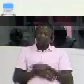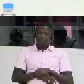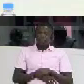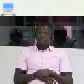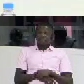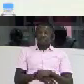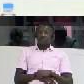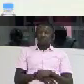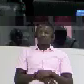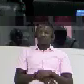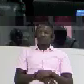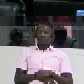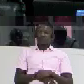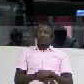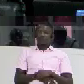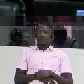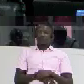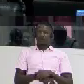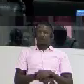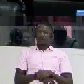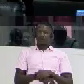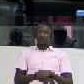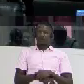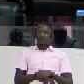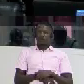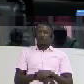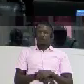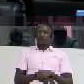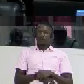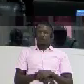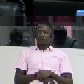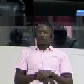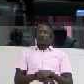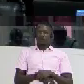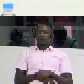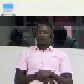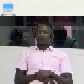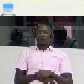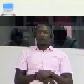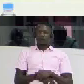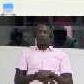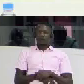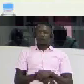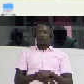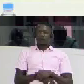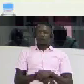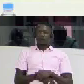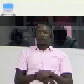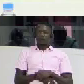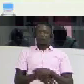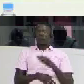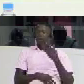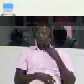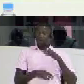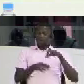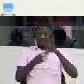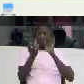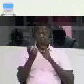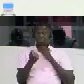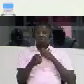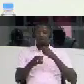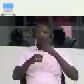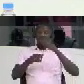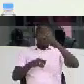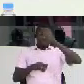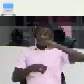moomu ci ban bunta lañ la yóbbu woon ci wàlli police bi. ñu ngi ma yóbbu police training school. I was taken to the police